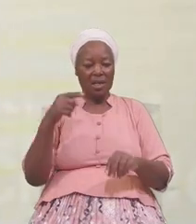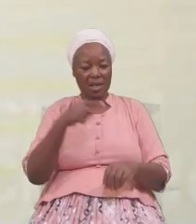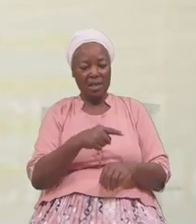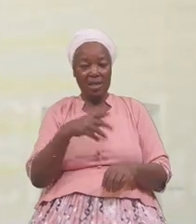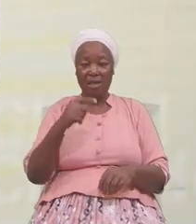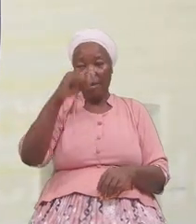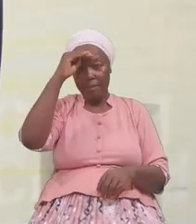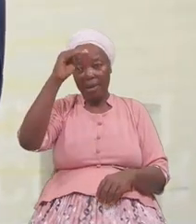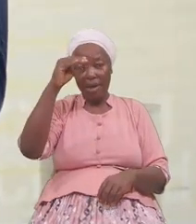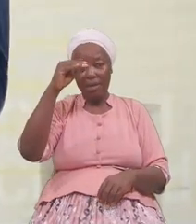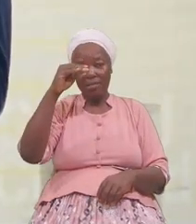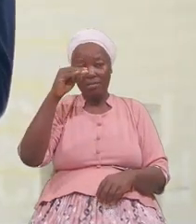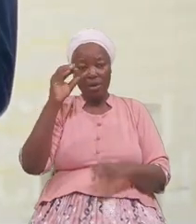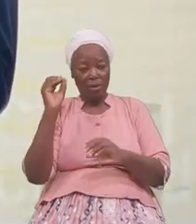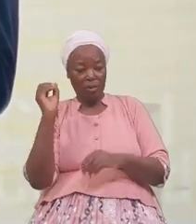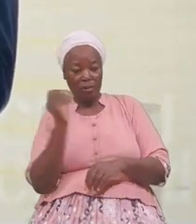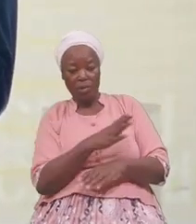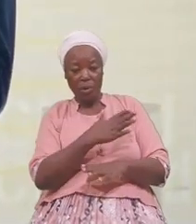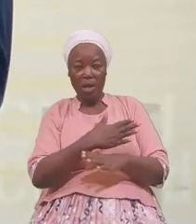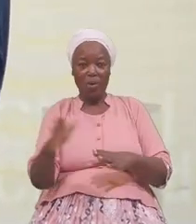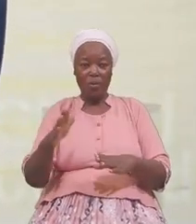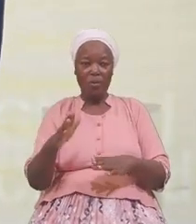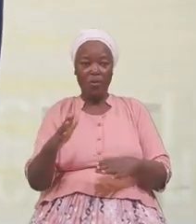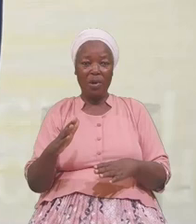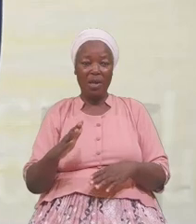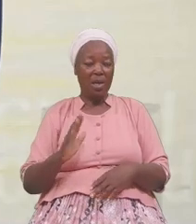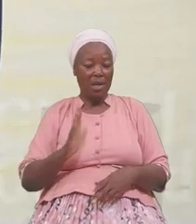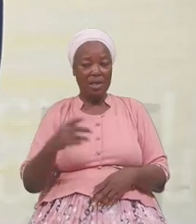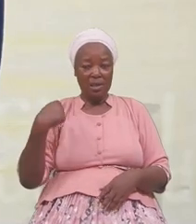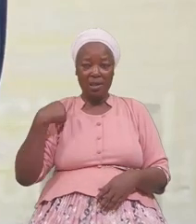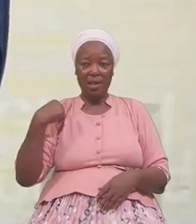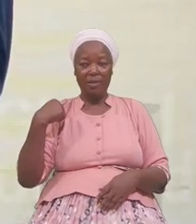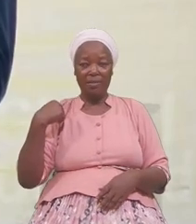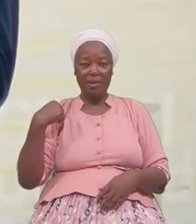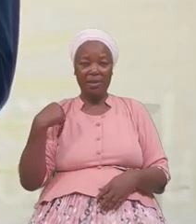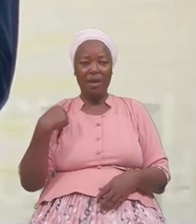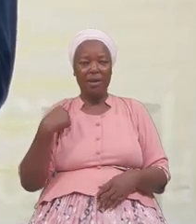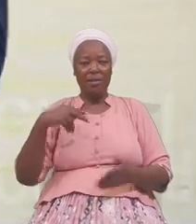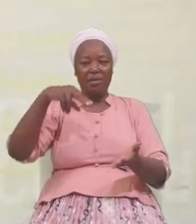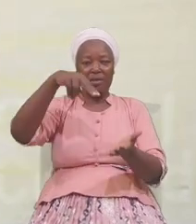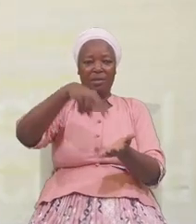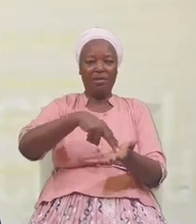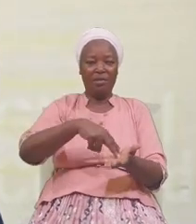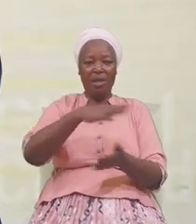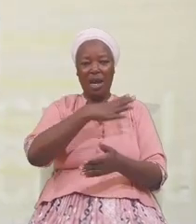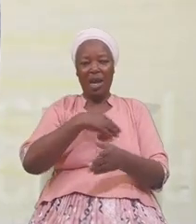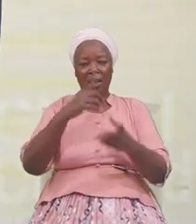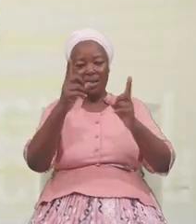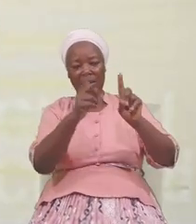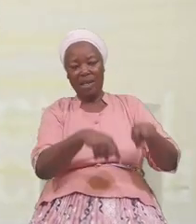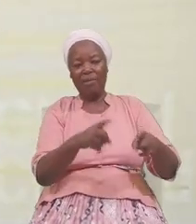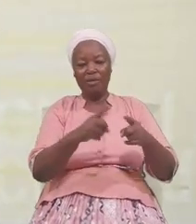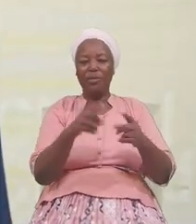man, casting away his garment, rose and came